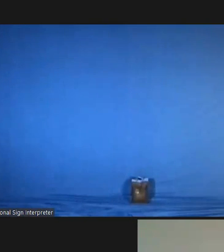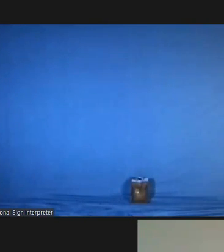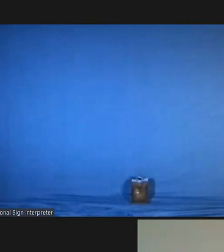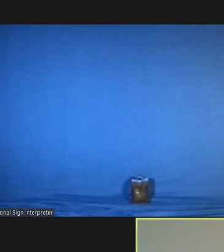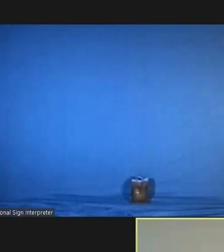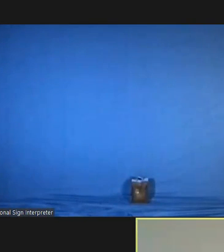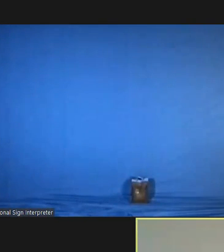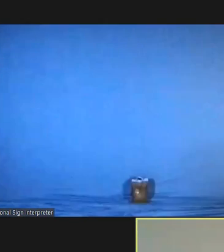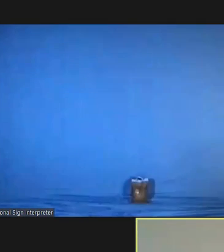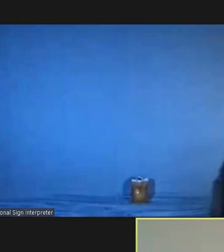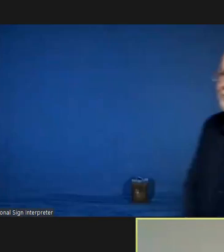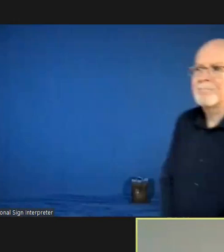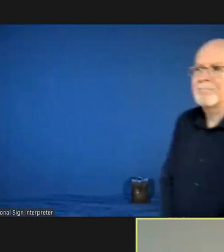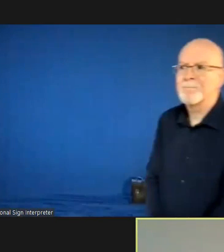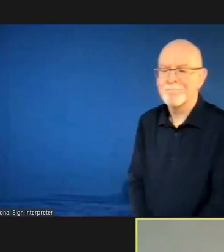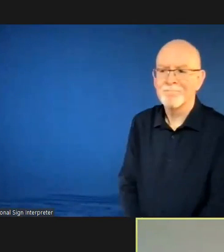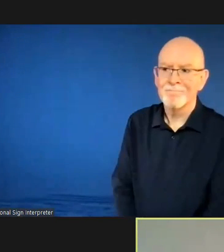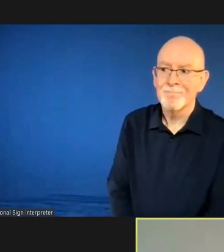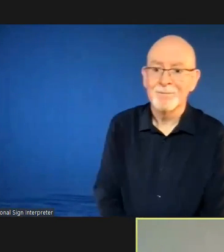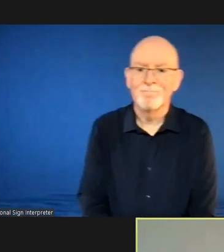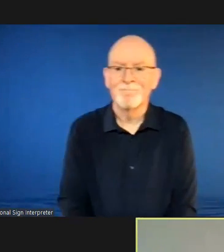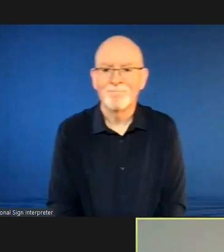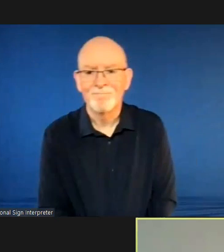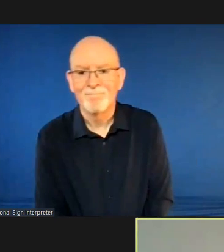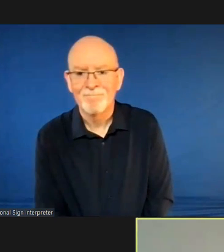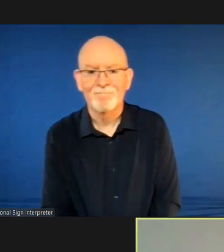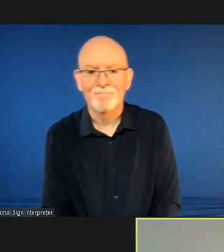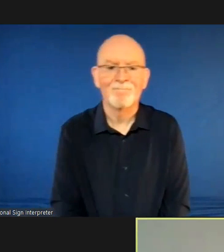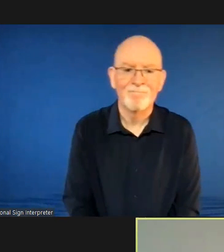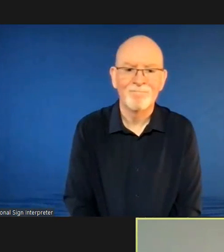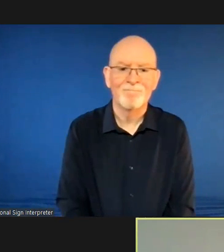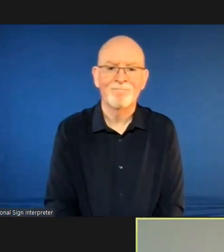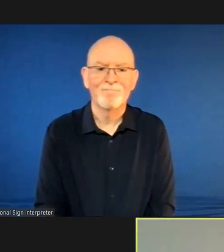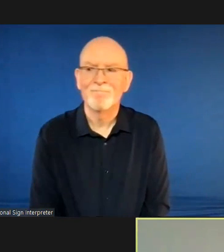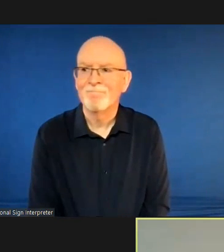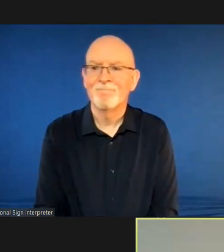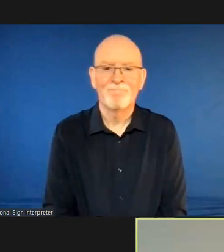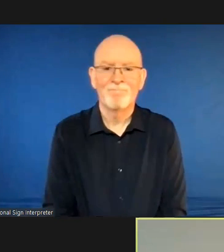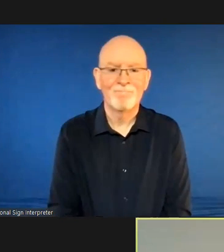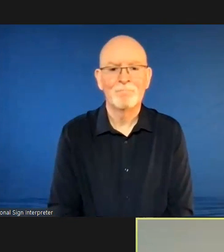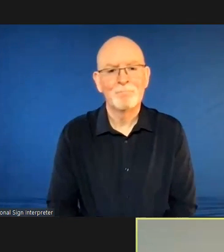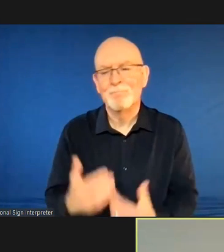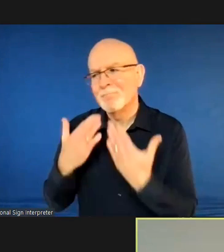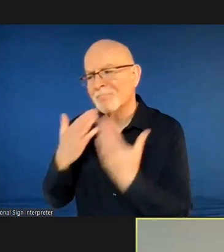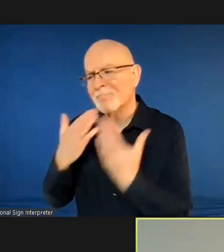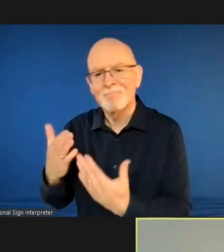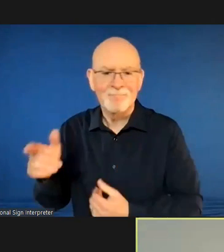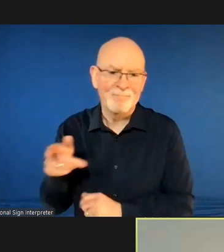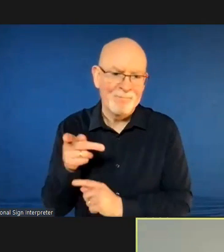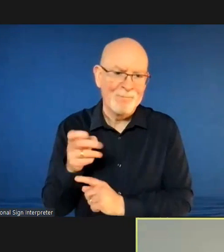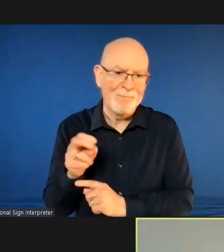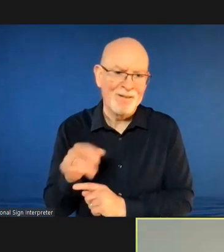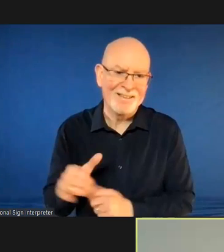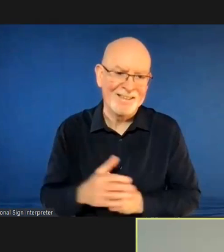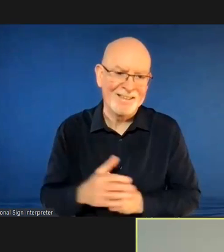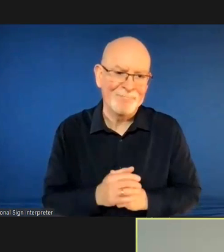Thank you so much, Penny. That was an incredibly insightful and helpful kind of discussion about